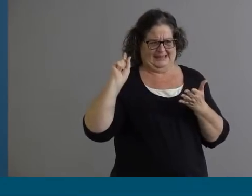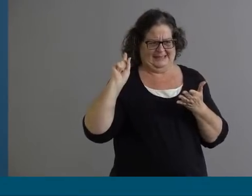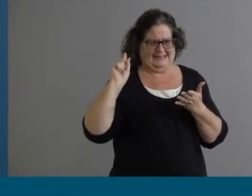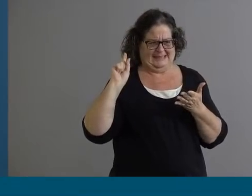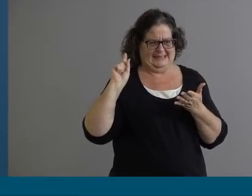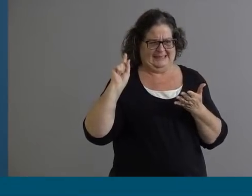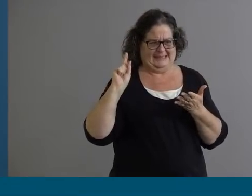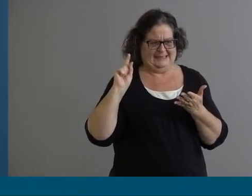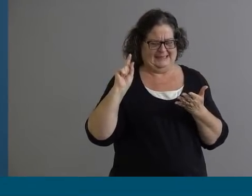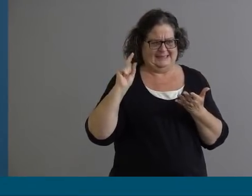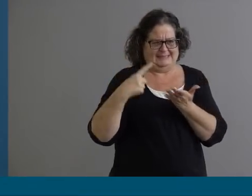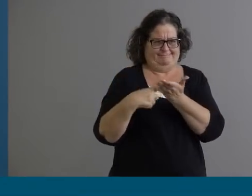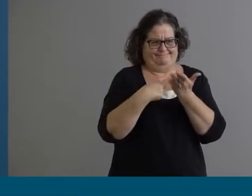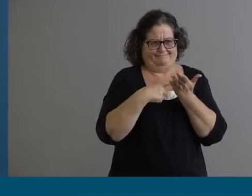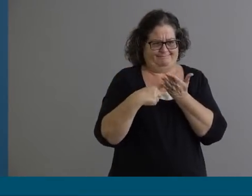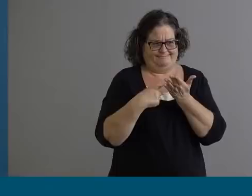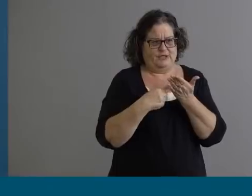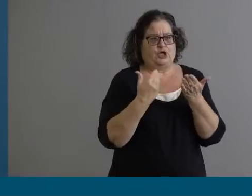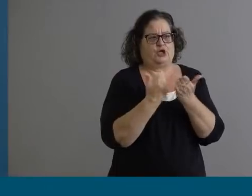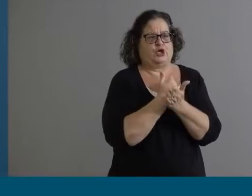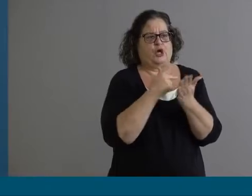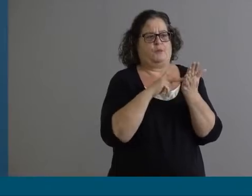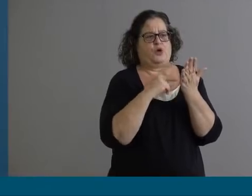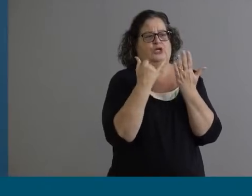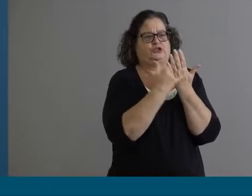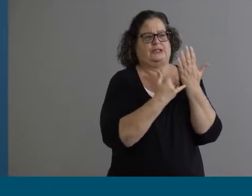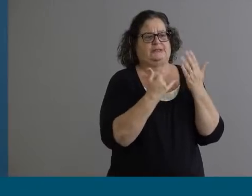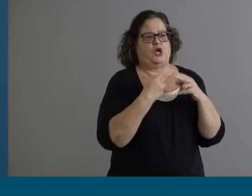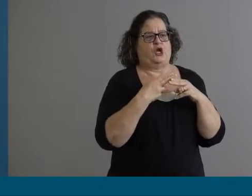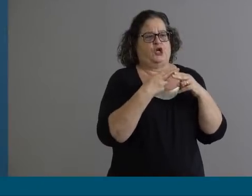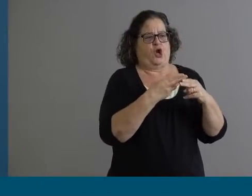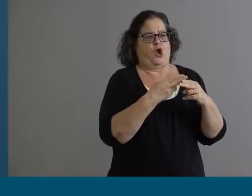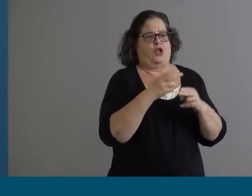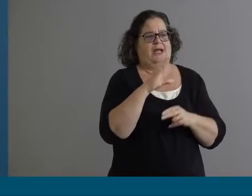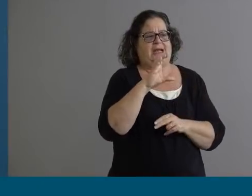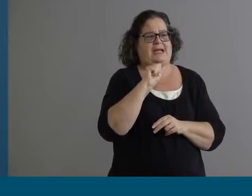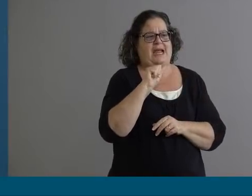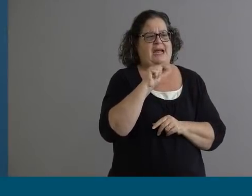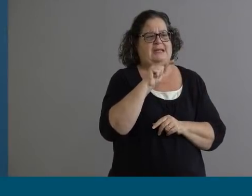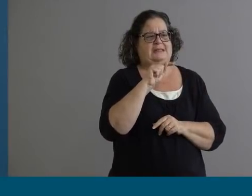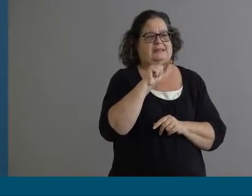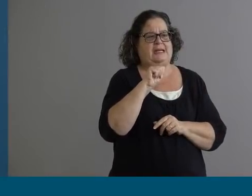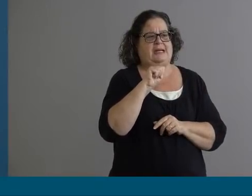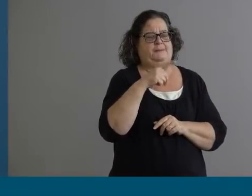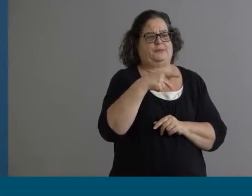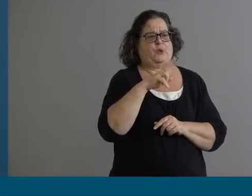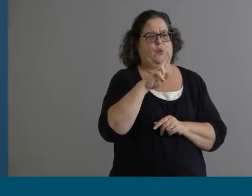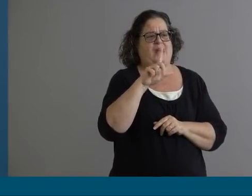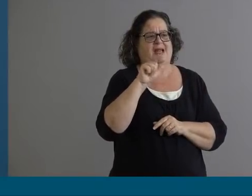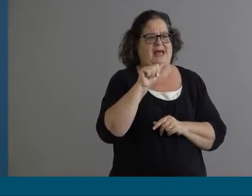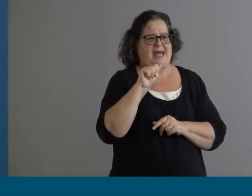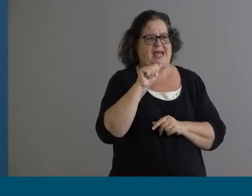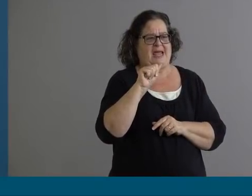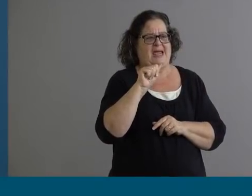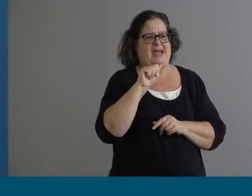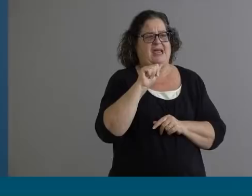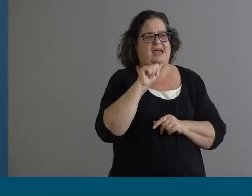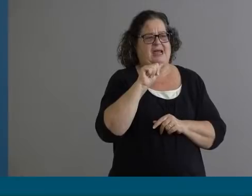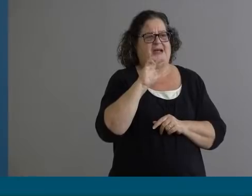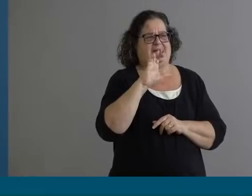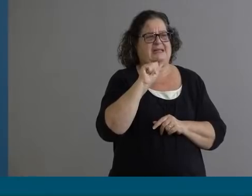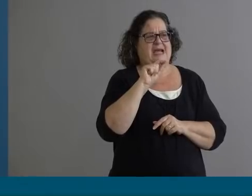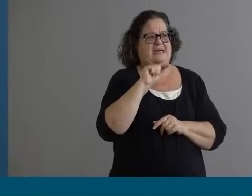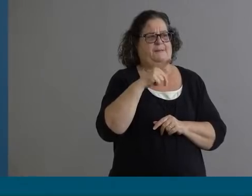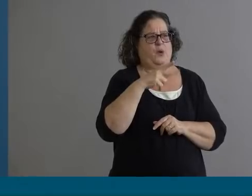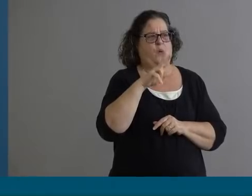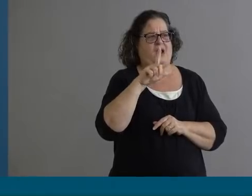dramatically increase testing in Arizona. This is a partnership between Sonora Quest Laboratories and others in the private